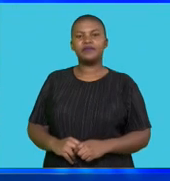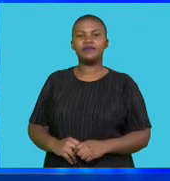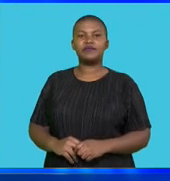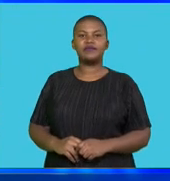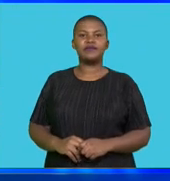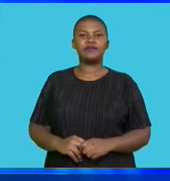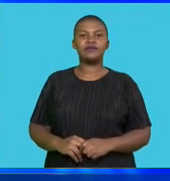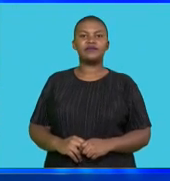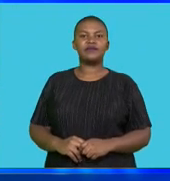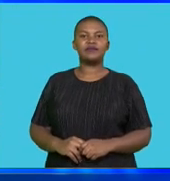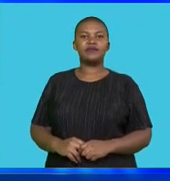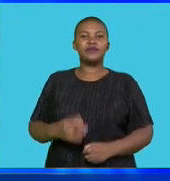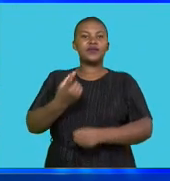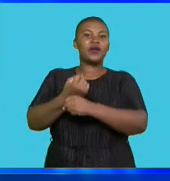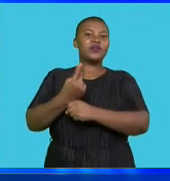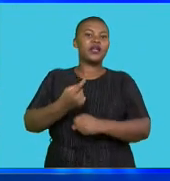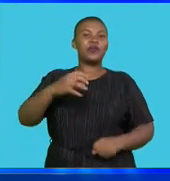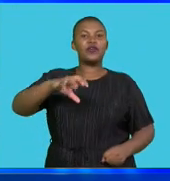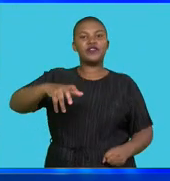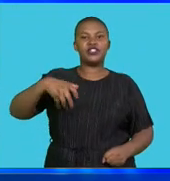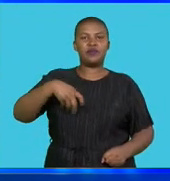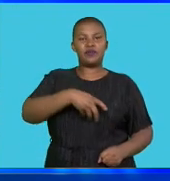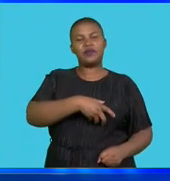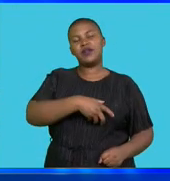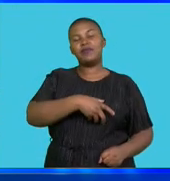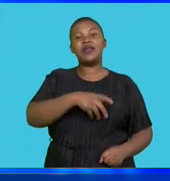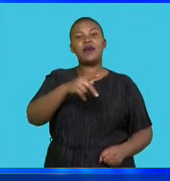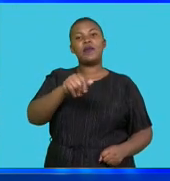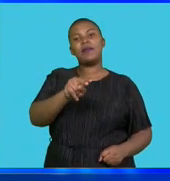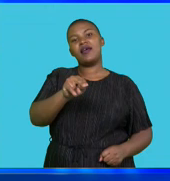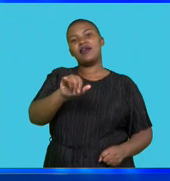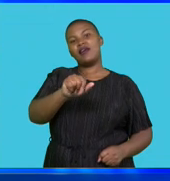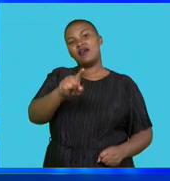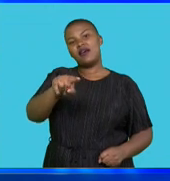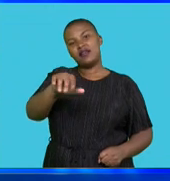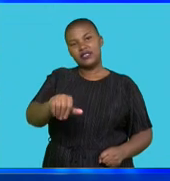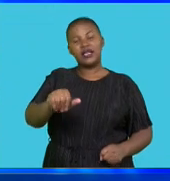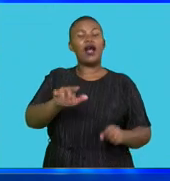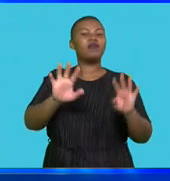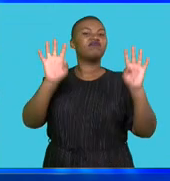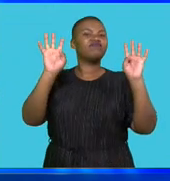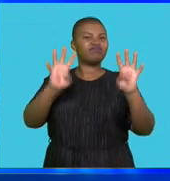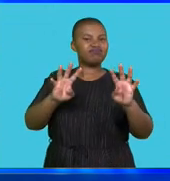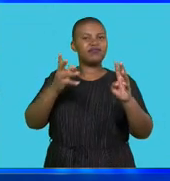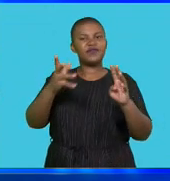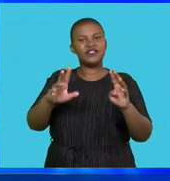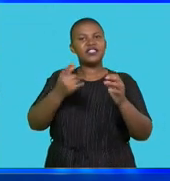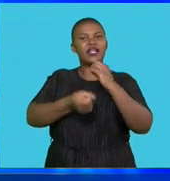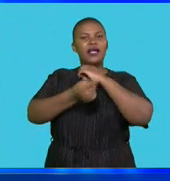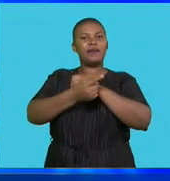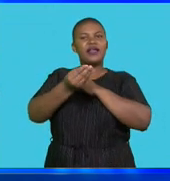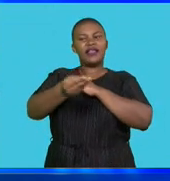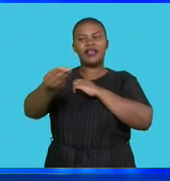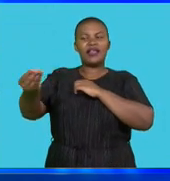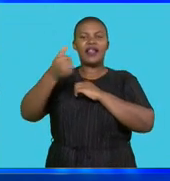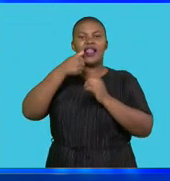We start with this. The Gowdeng Provincial Government, led by Premier Banyazole Sufi, held a ceremony of handing over letters of employment to